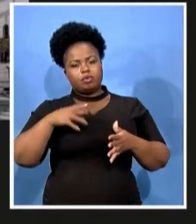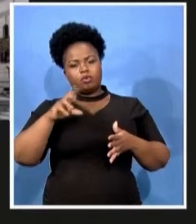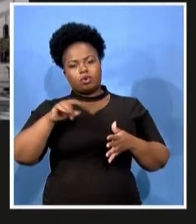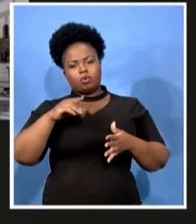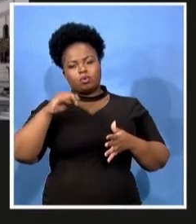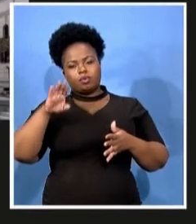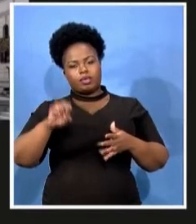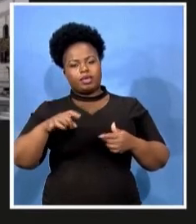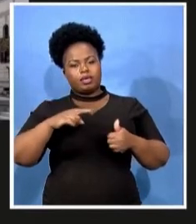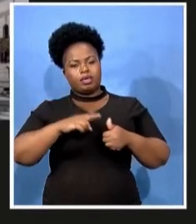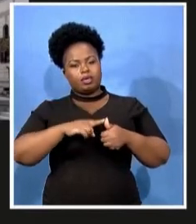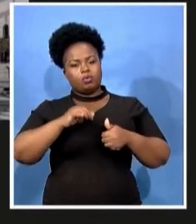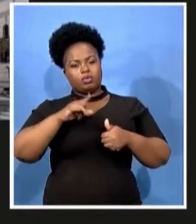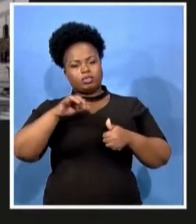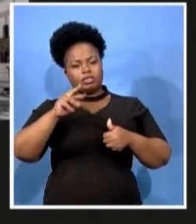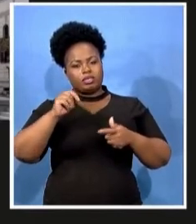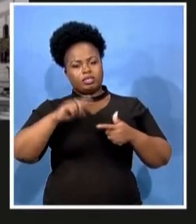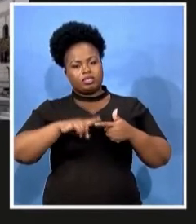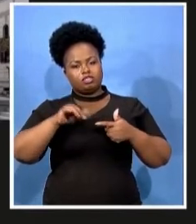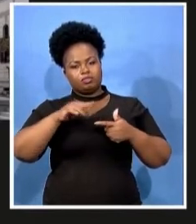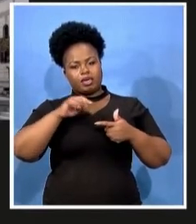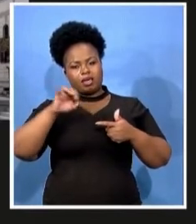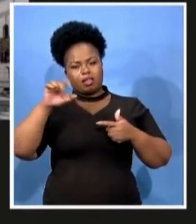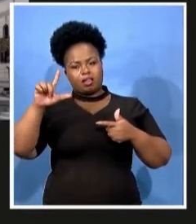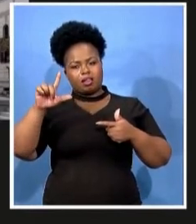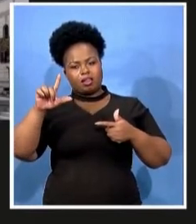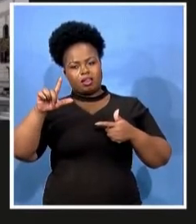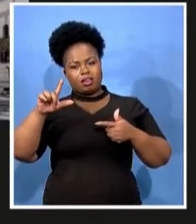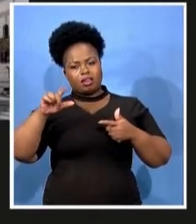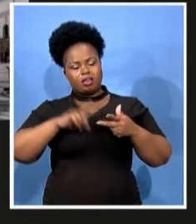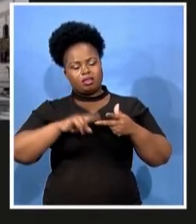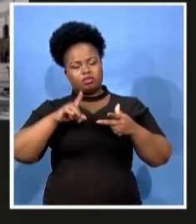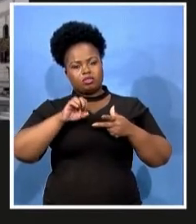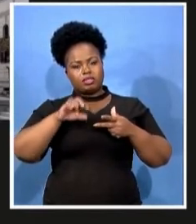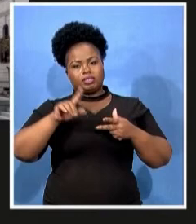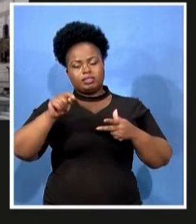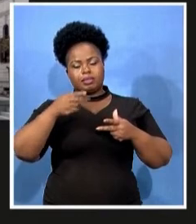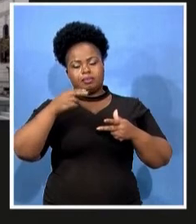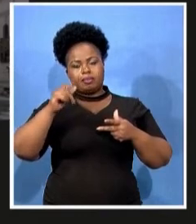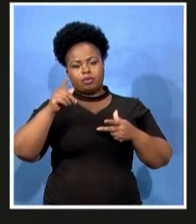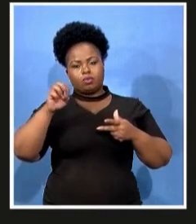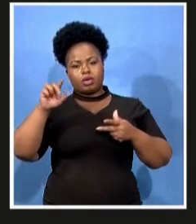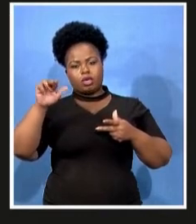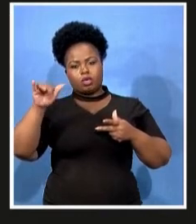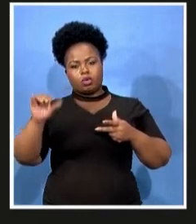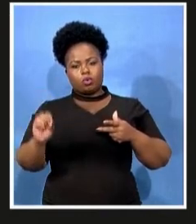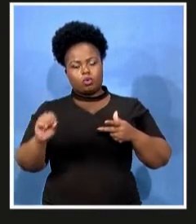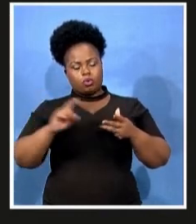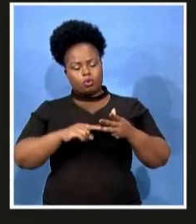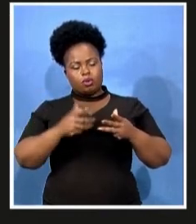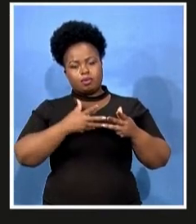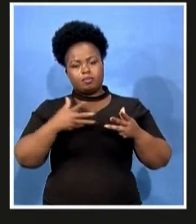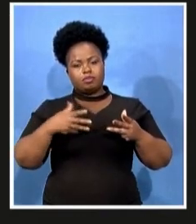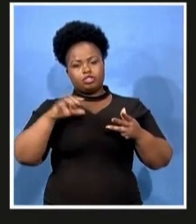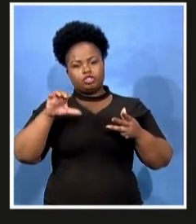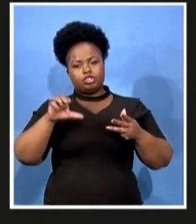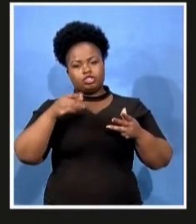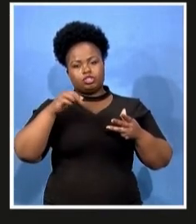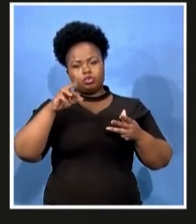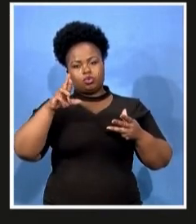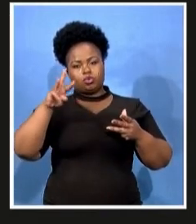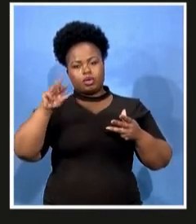Ishmael, Dr. Tembe Kwayo, Ms. Chirwa, Ms. Hlengwa, Mr.